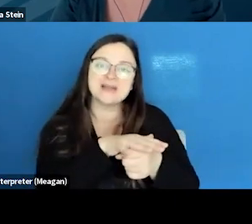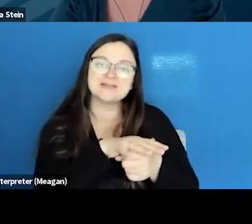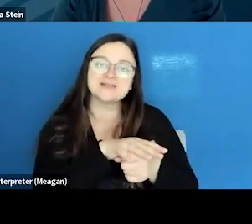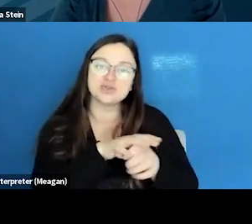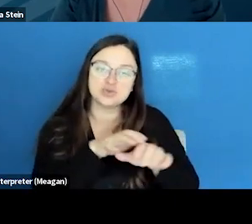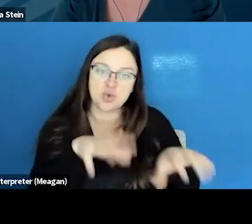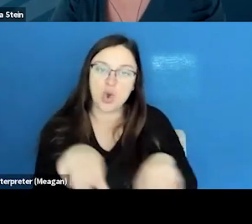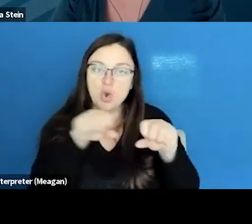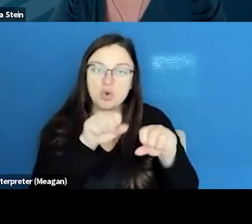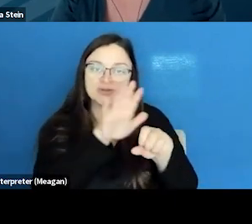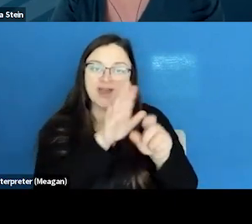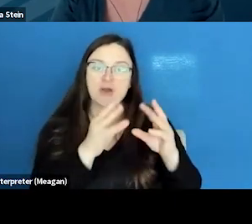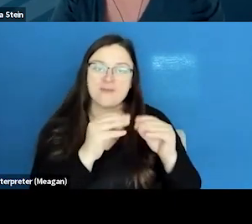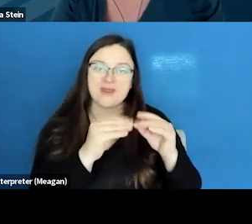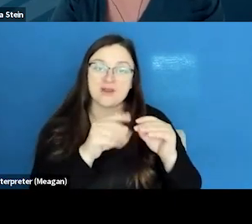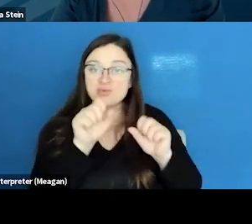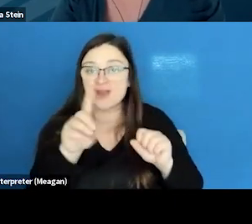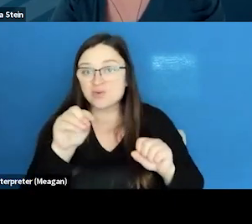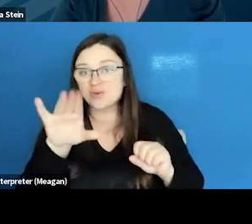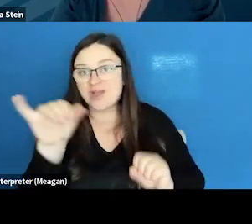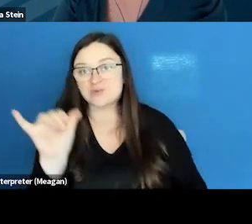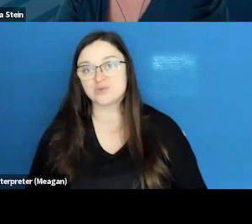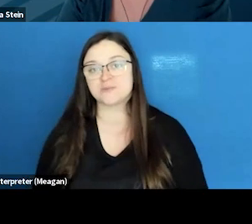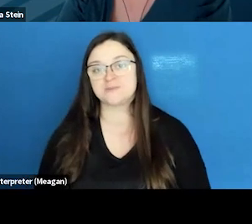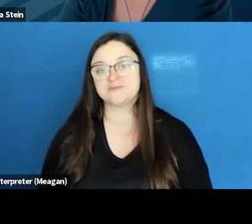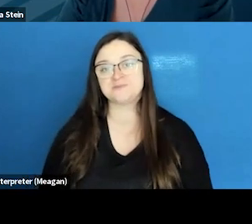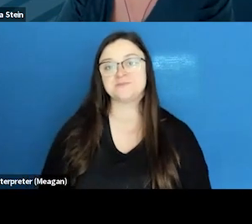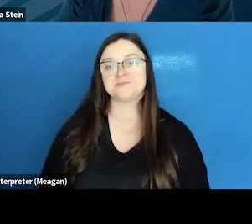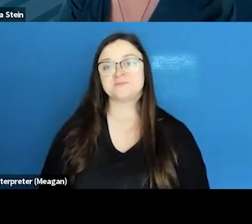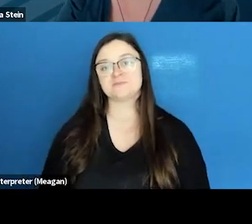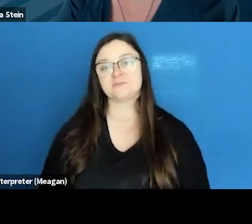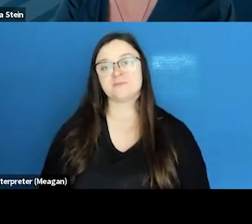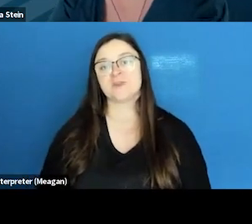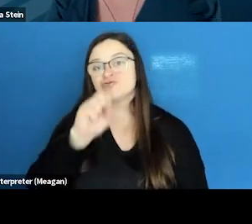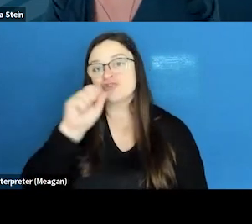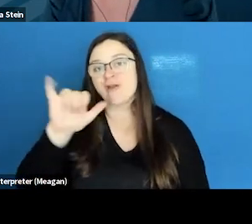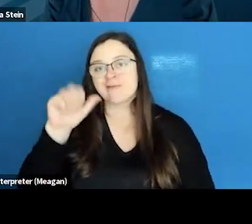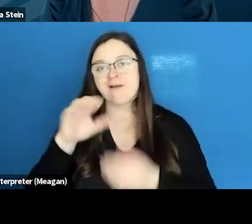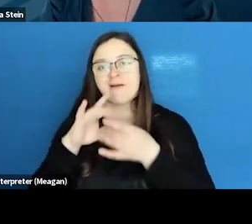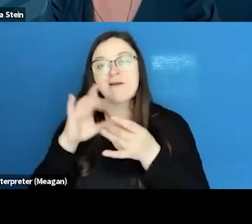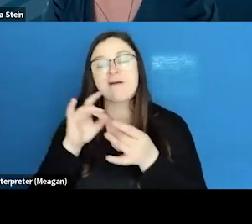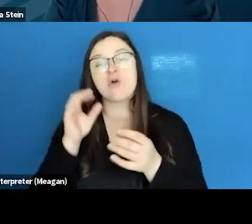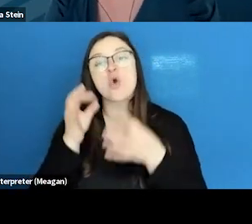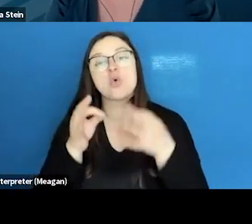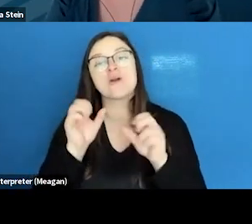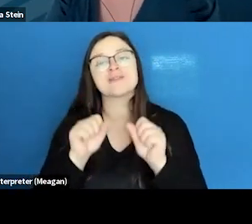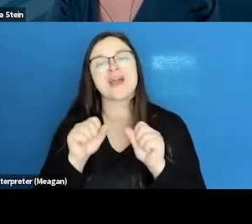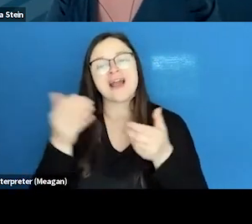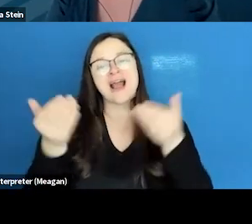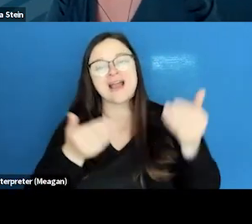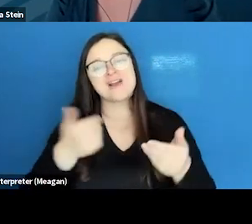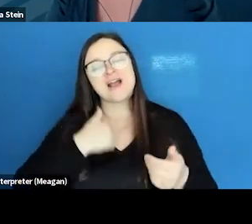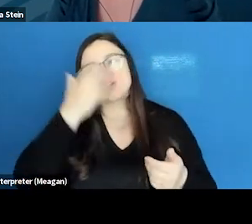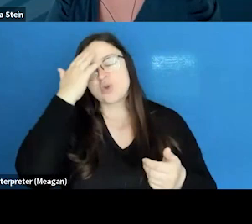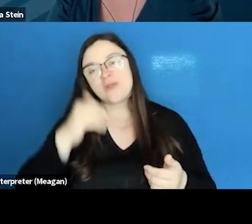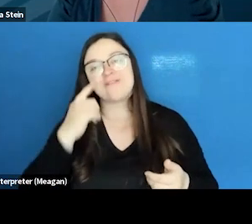their meetings. So you can do that as well. Mhm. Courts can also hire. I know that for the